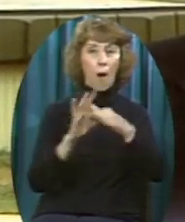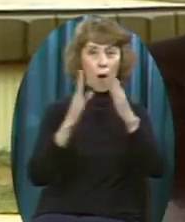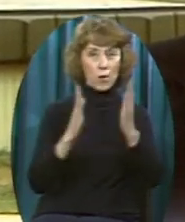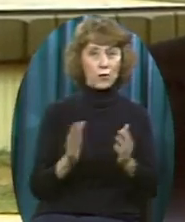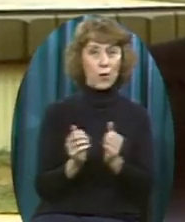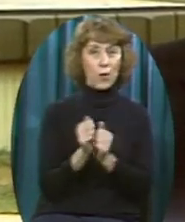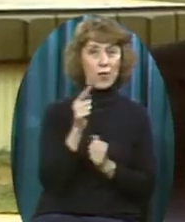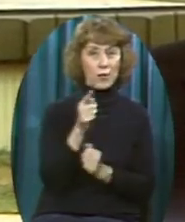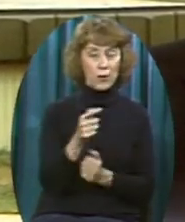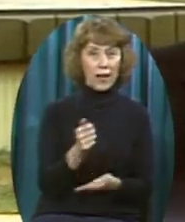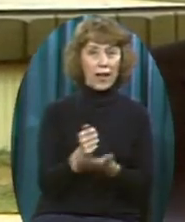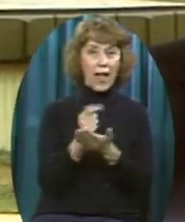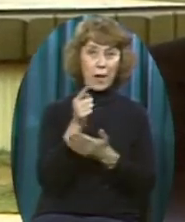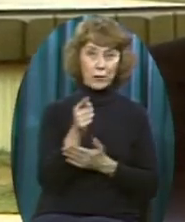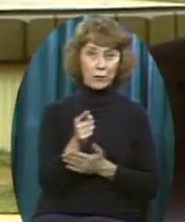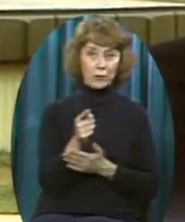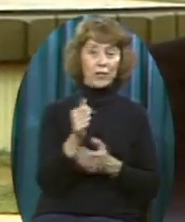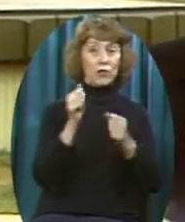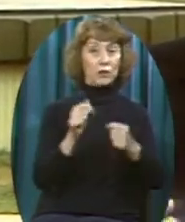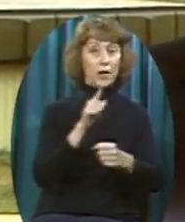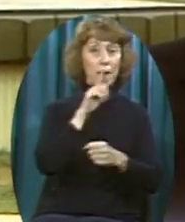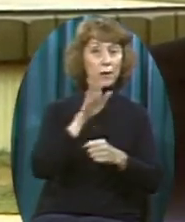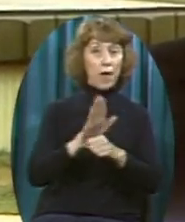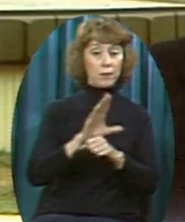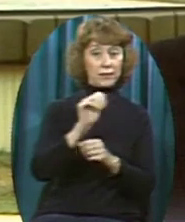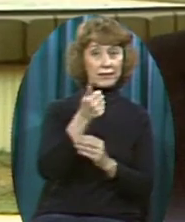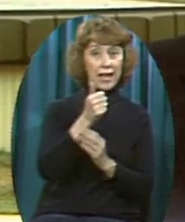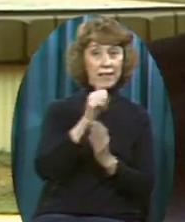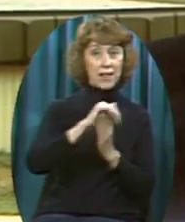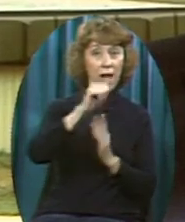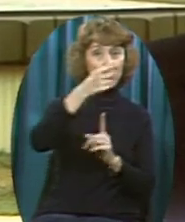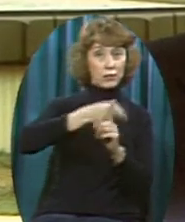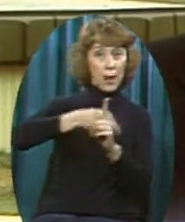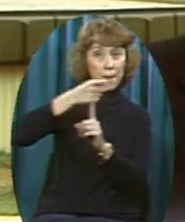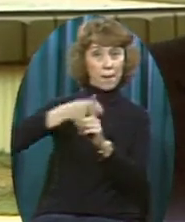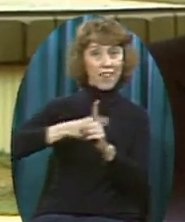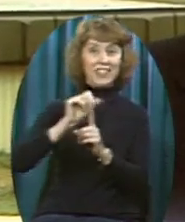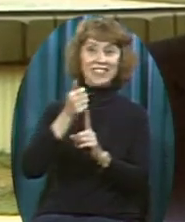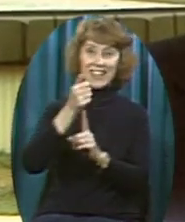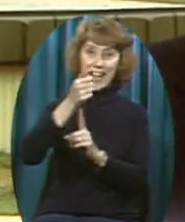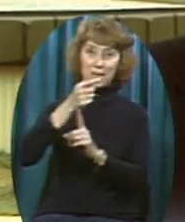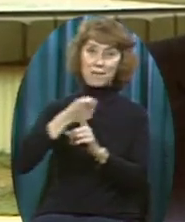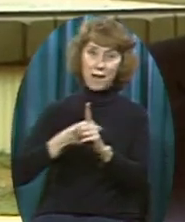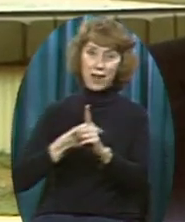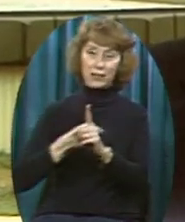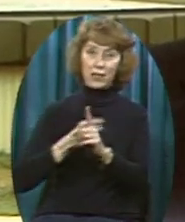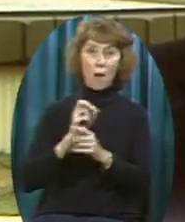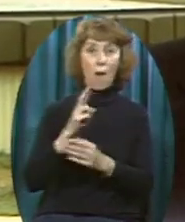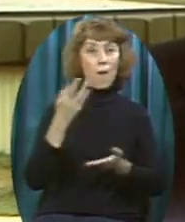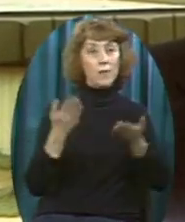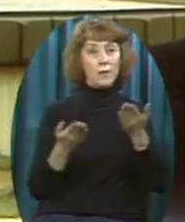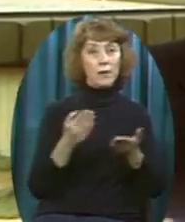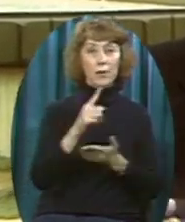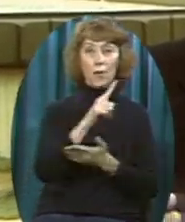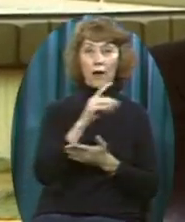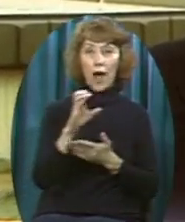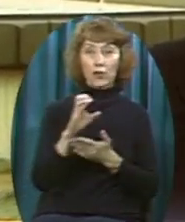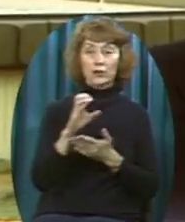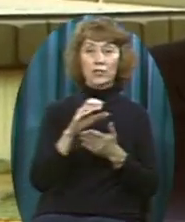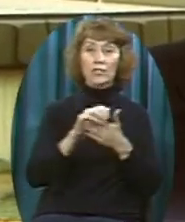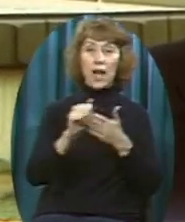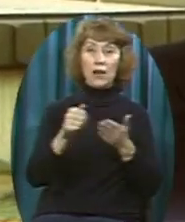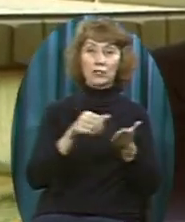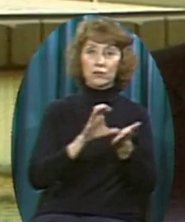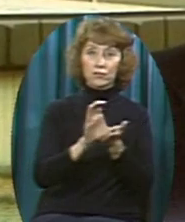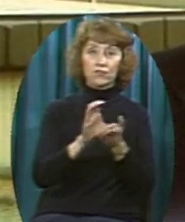which you can give $10 a month for the next 10 months or all at once, or maybe you want to pledge on a quarter acre for $2,500 or a half